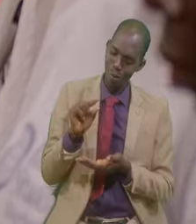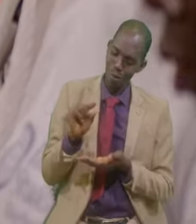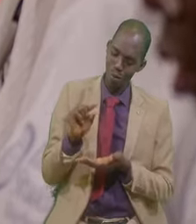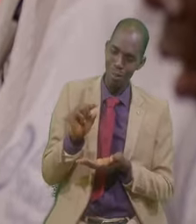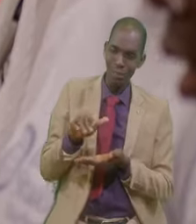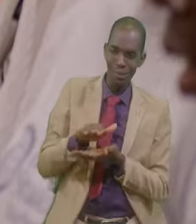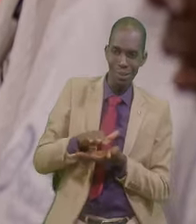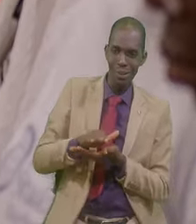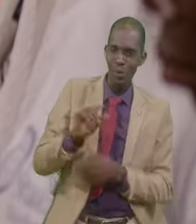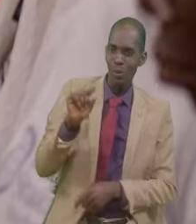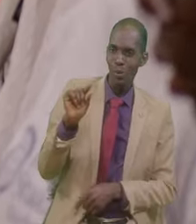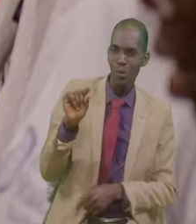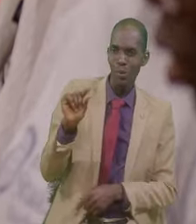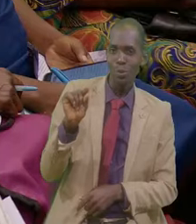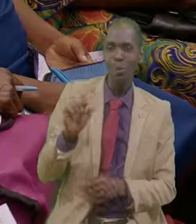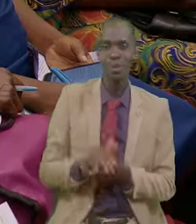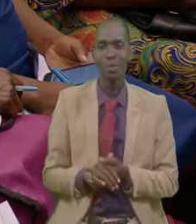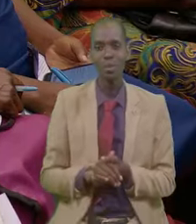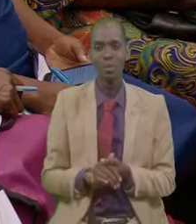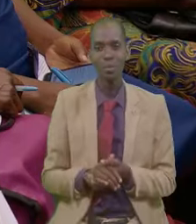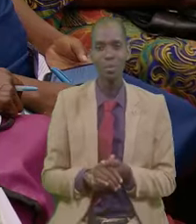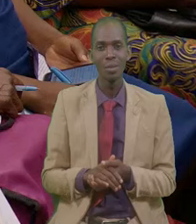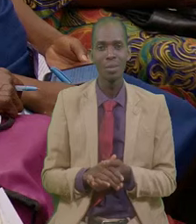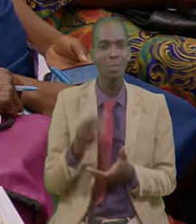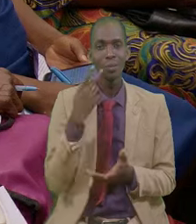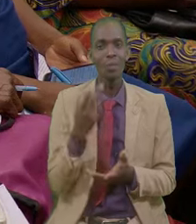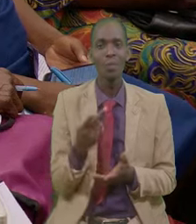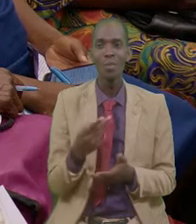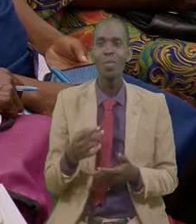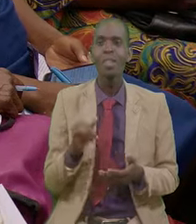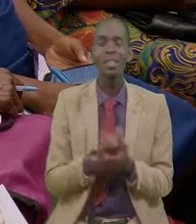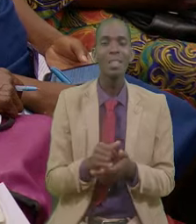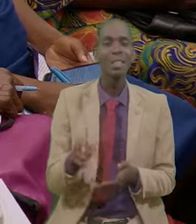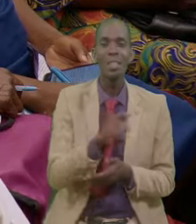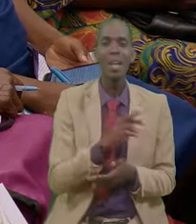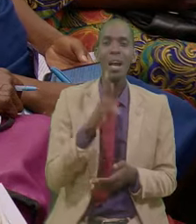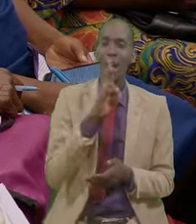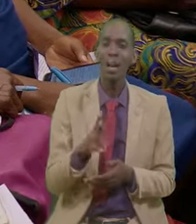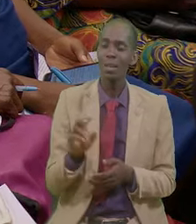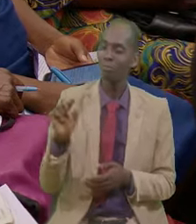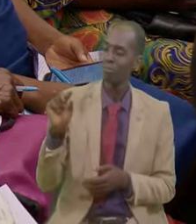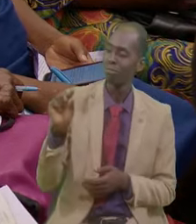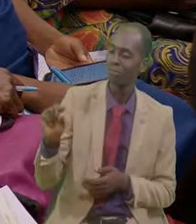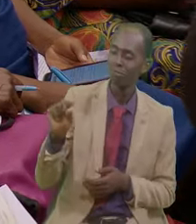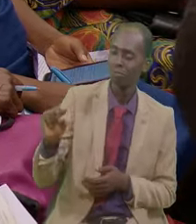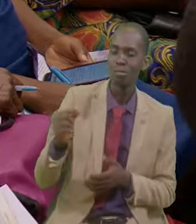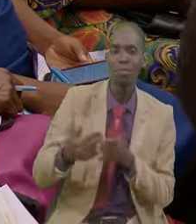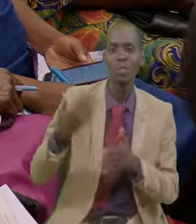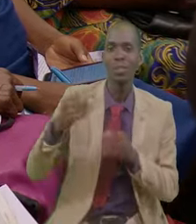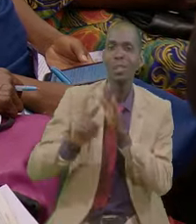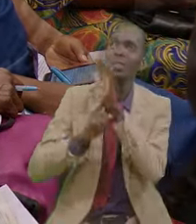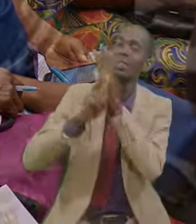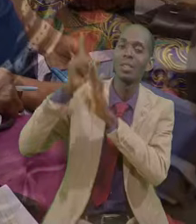sight. They were not new creatures. They were in their own sight. They were